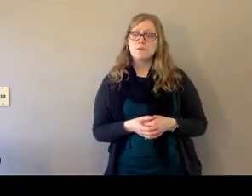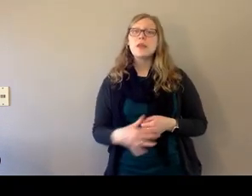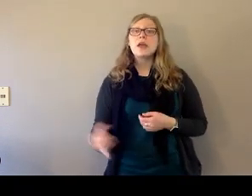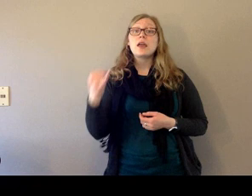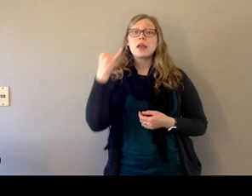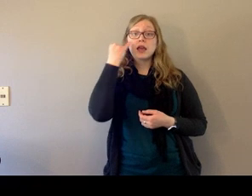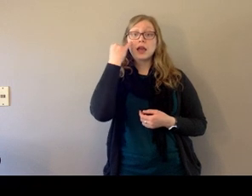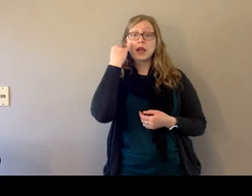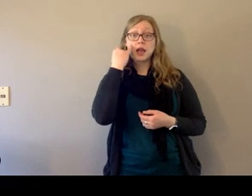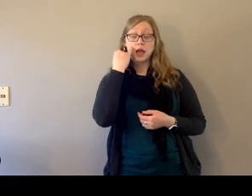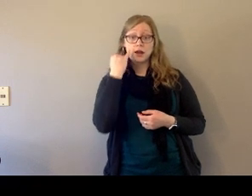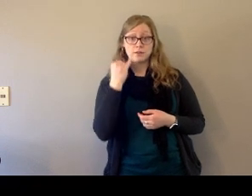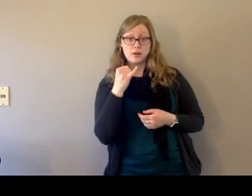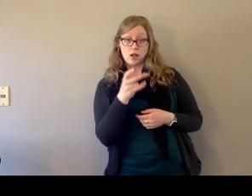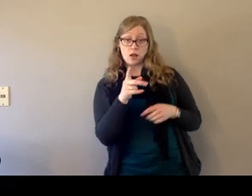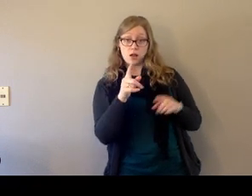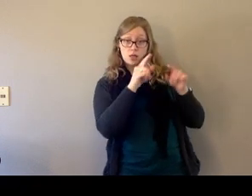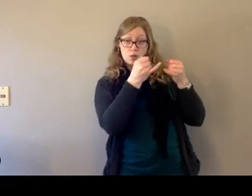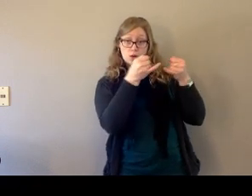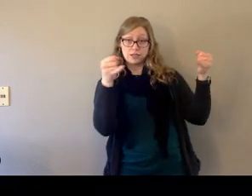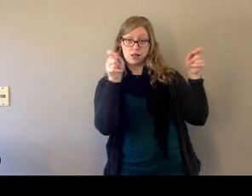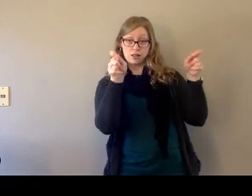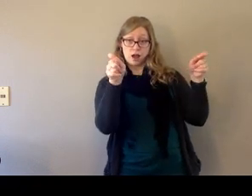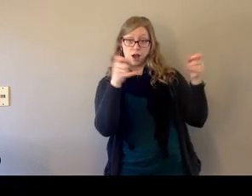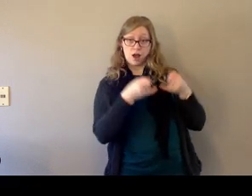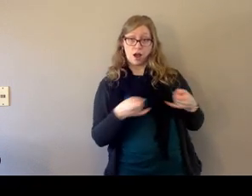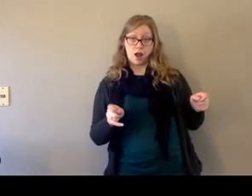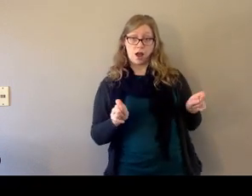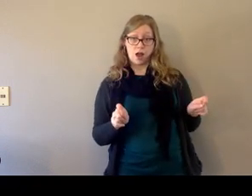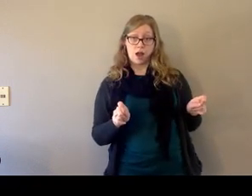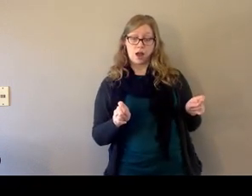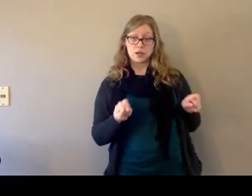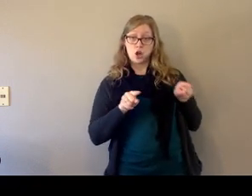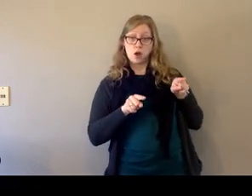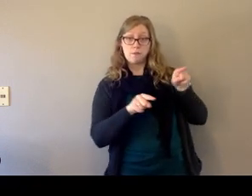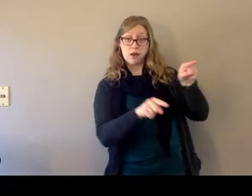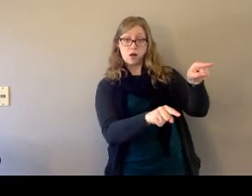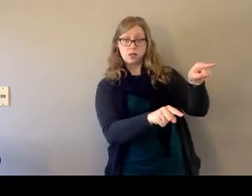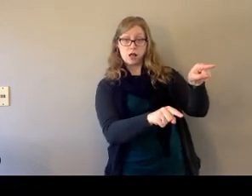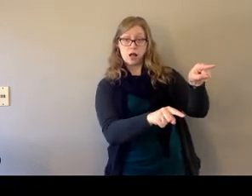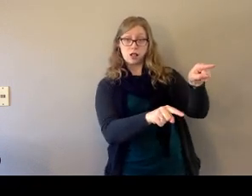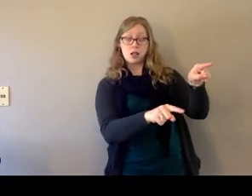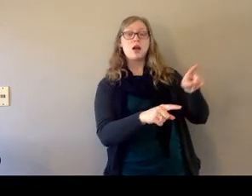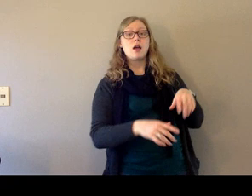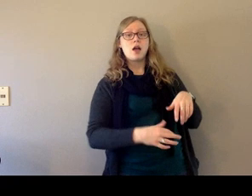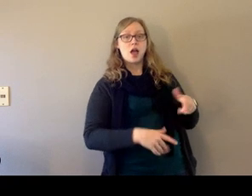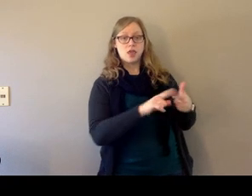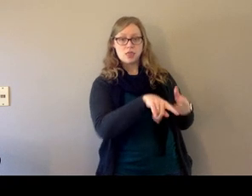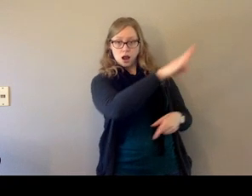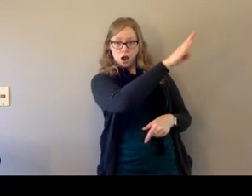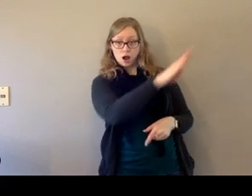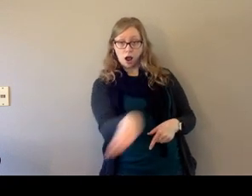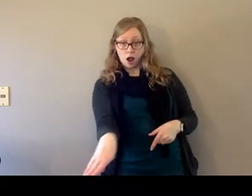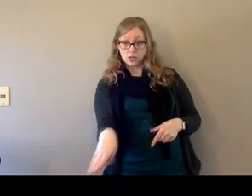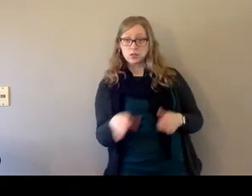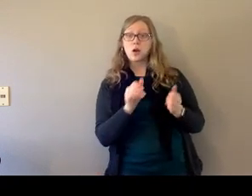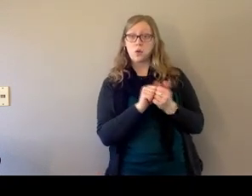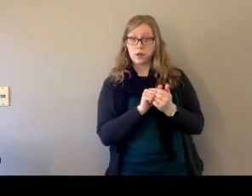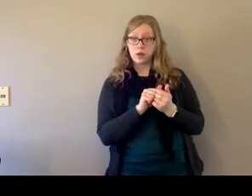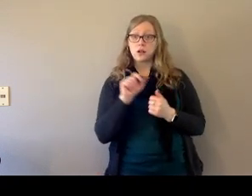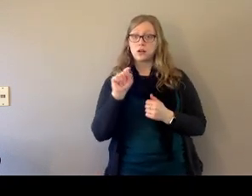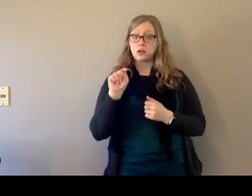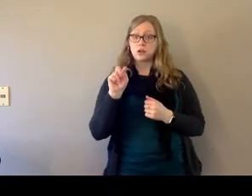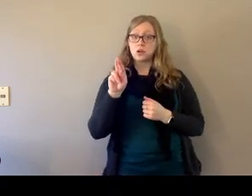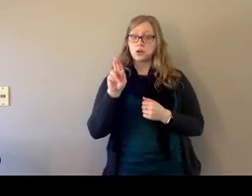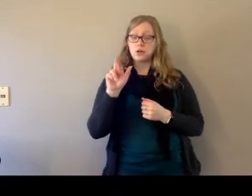two lines are parallel and they're cut by this transversal that goes from M to O, then